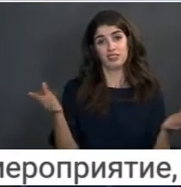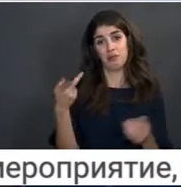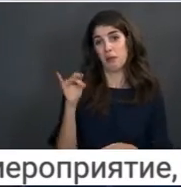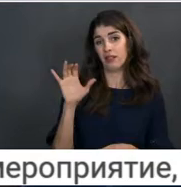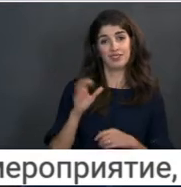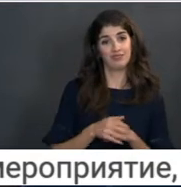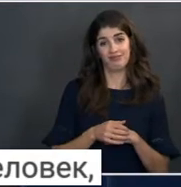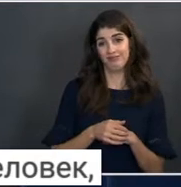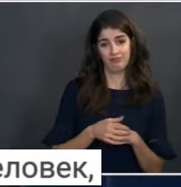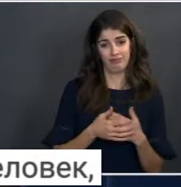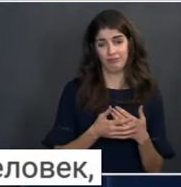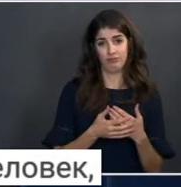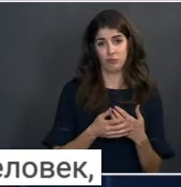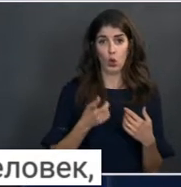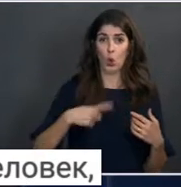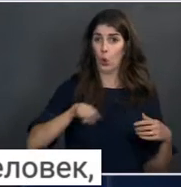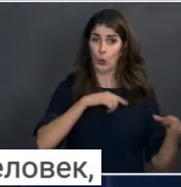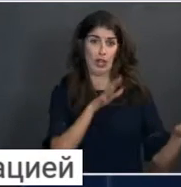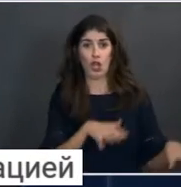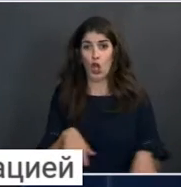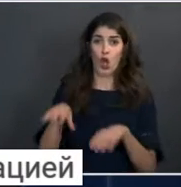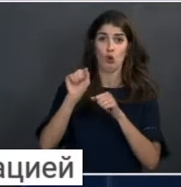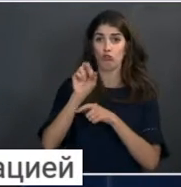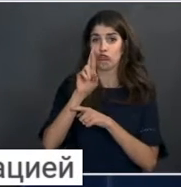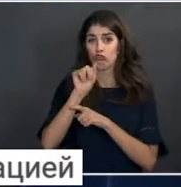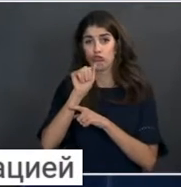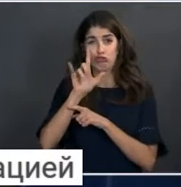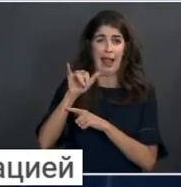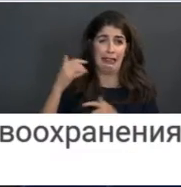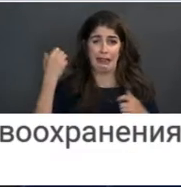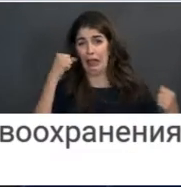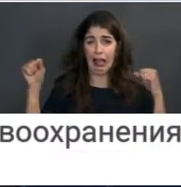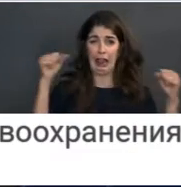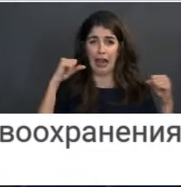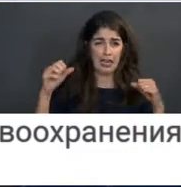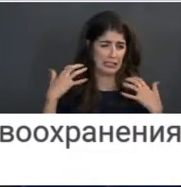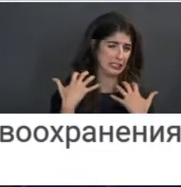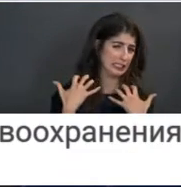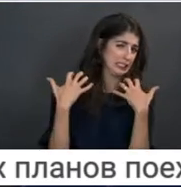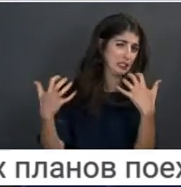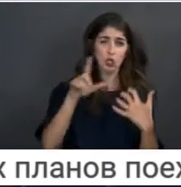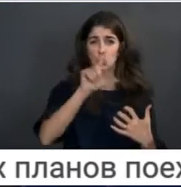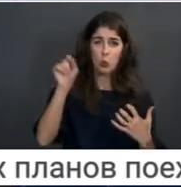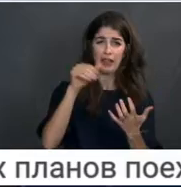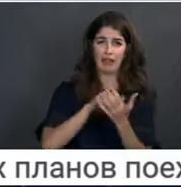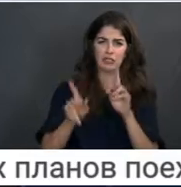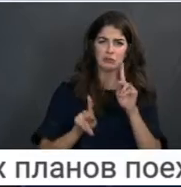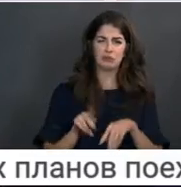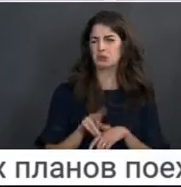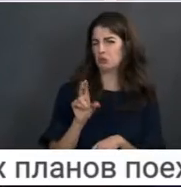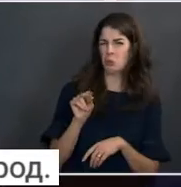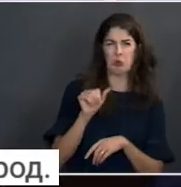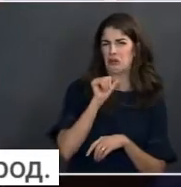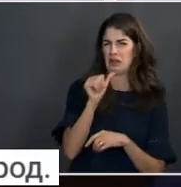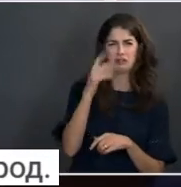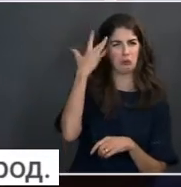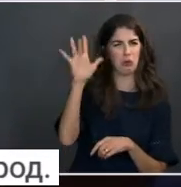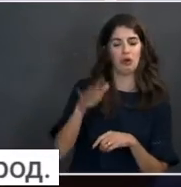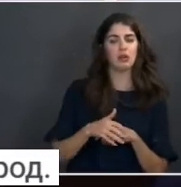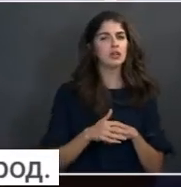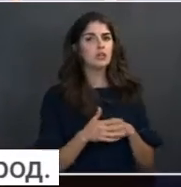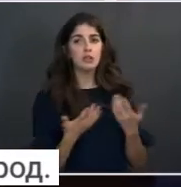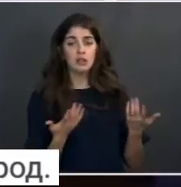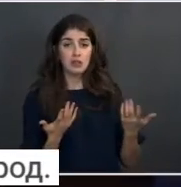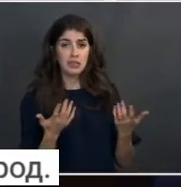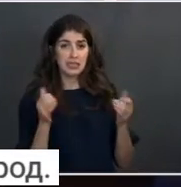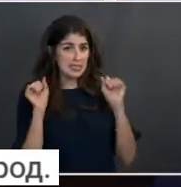we're not going to do an event, a rally with 20,000 people. That wouldn't be a recommendation made by our health and medical experts. Right, but there wouldn't be any plans to travel without a